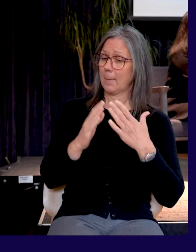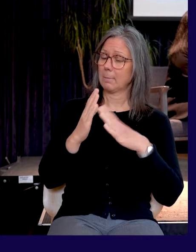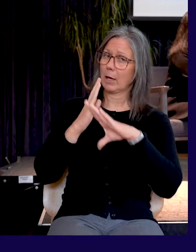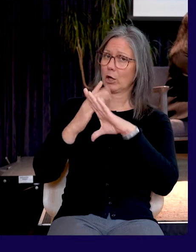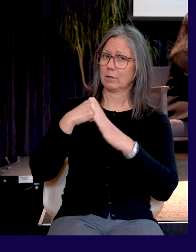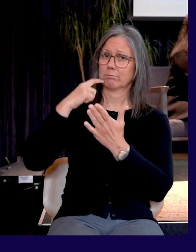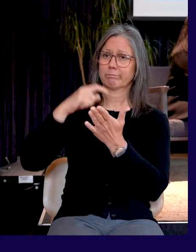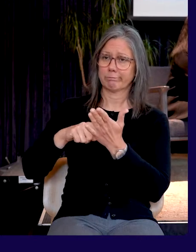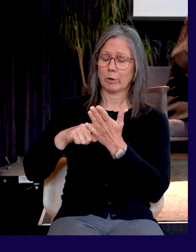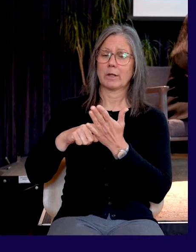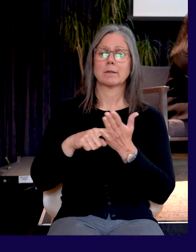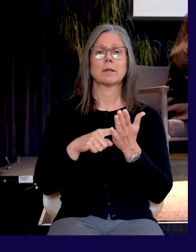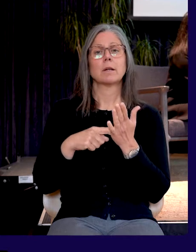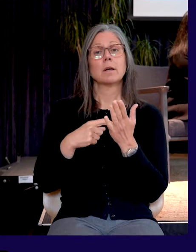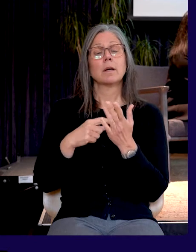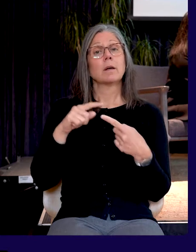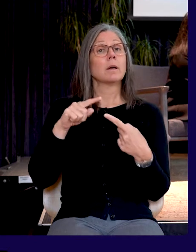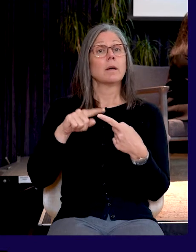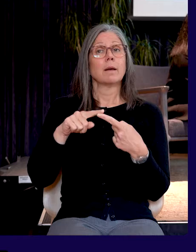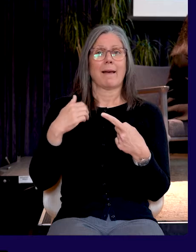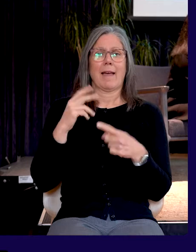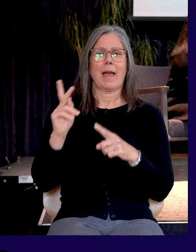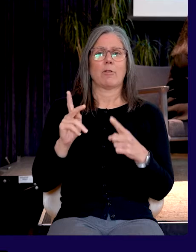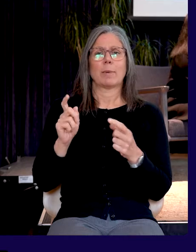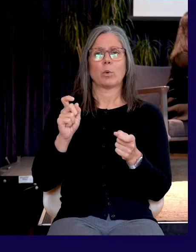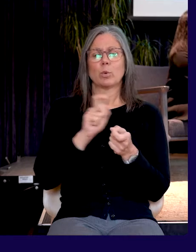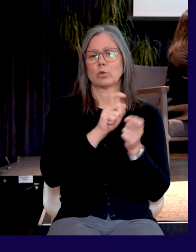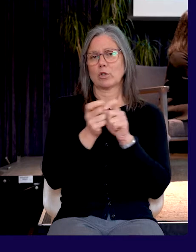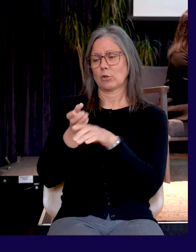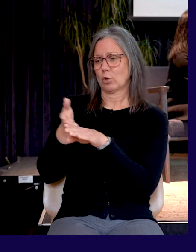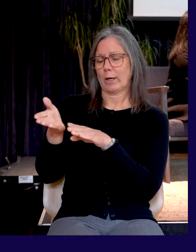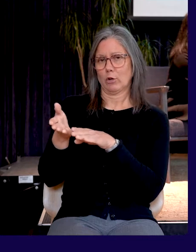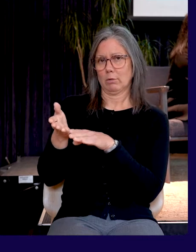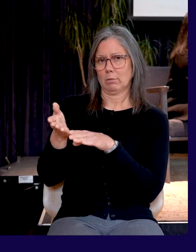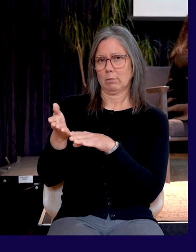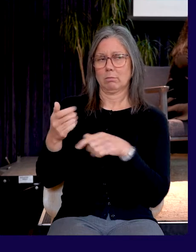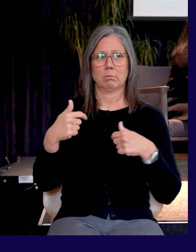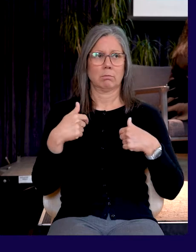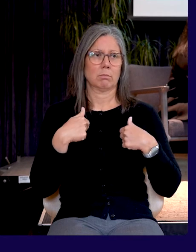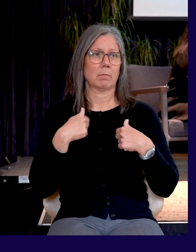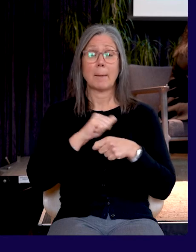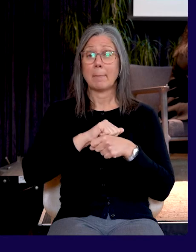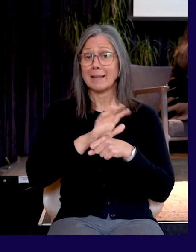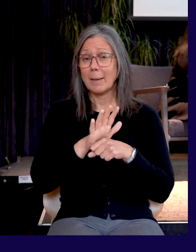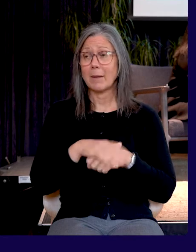in the workforce space are, one, you have people that are changing careers. Hey,